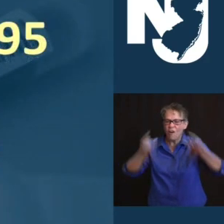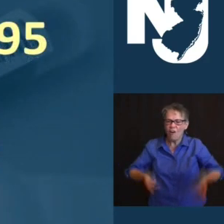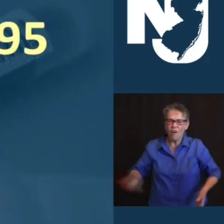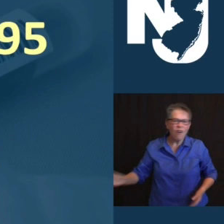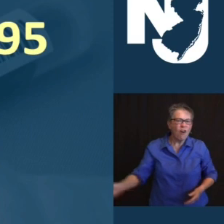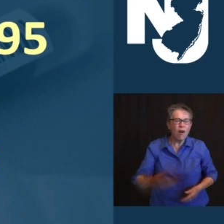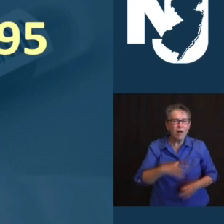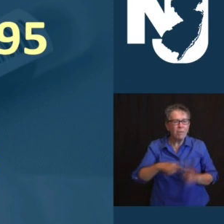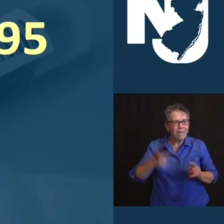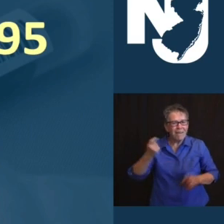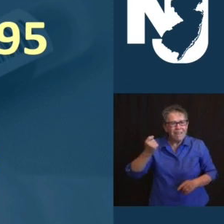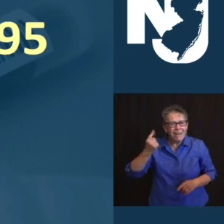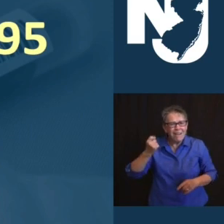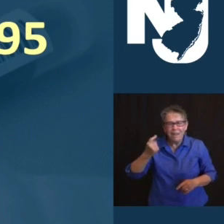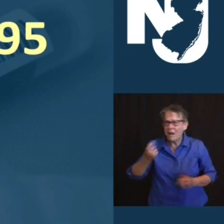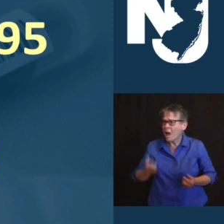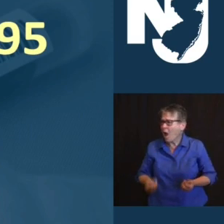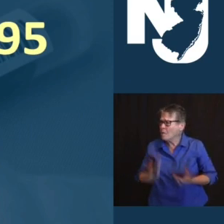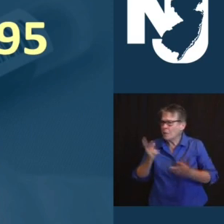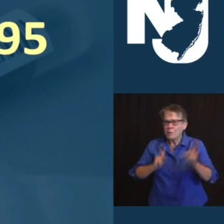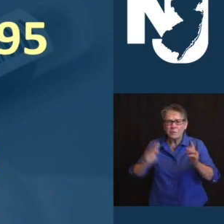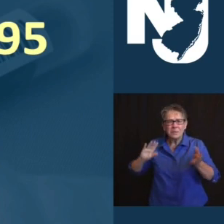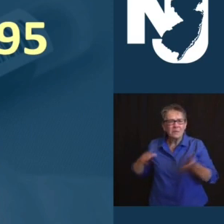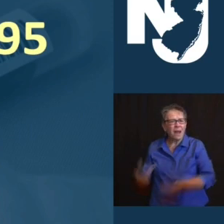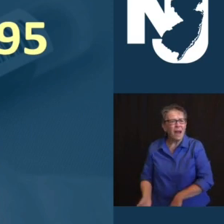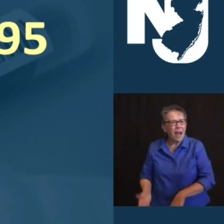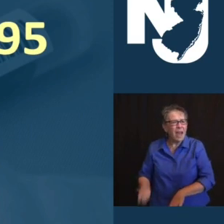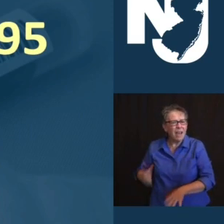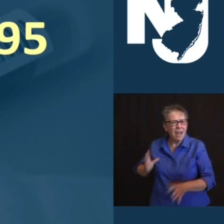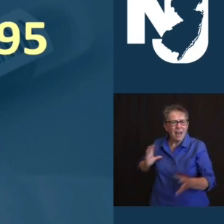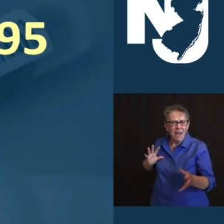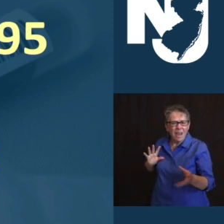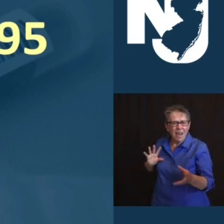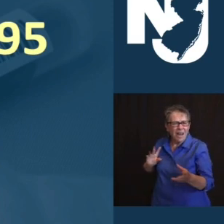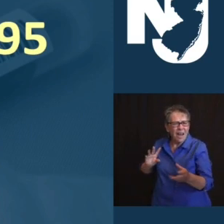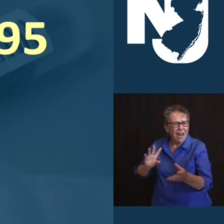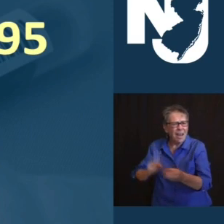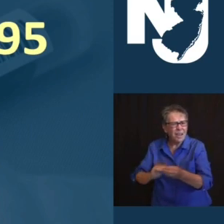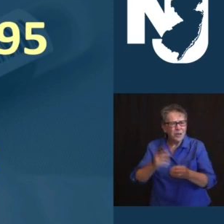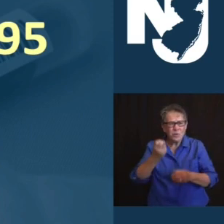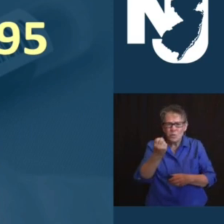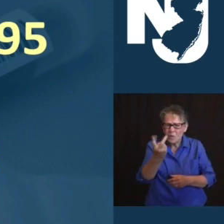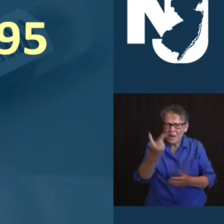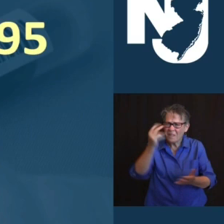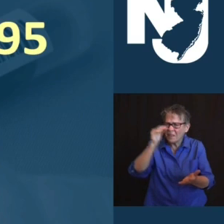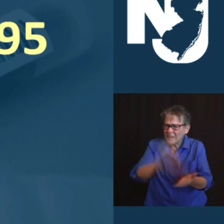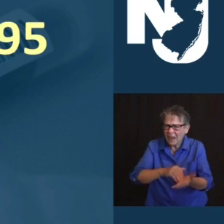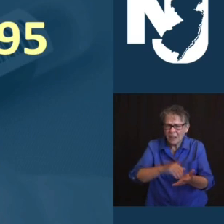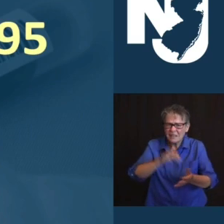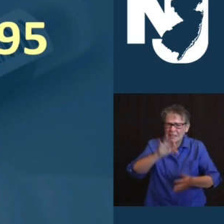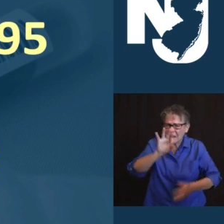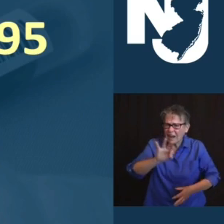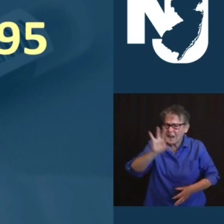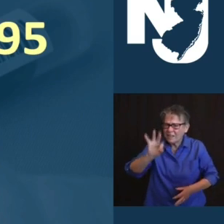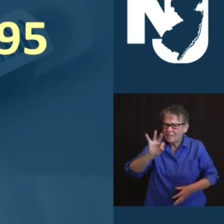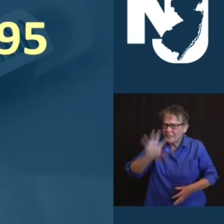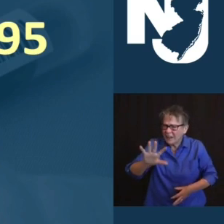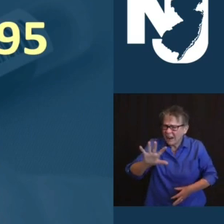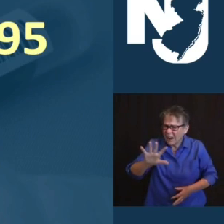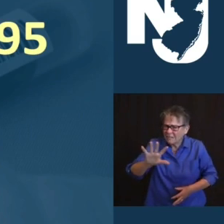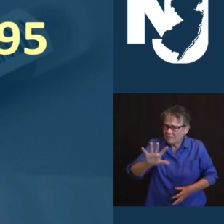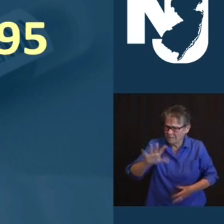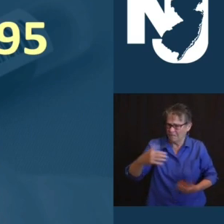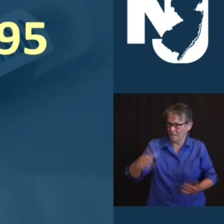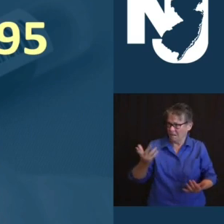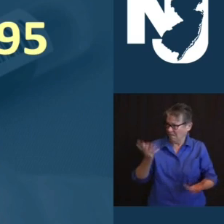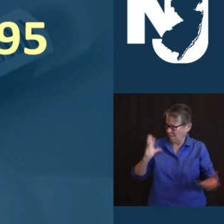12,995 of our fellow residents to COVID-19, as we report today that we've lost another 48 blessed souls from our great